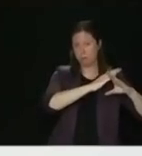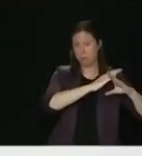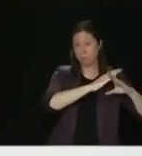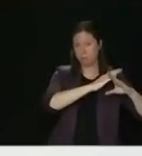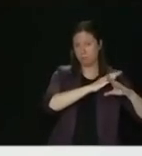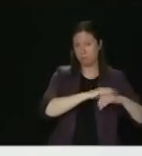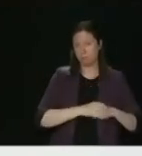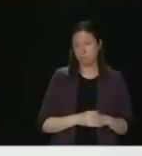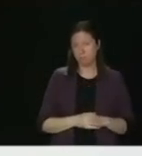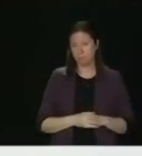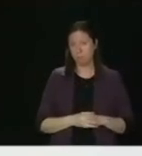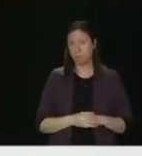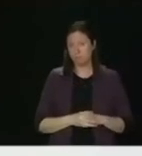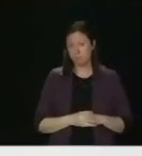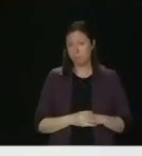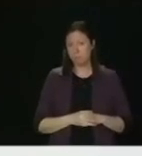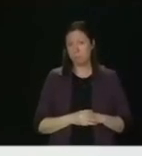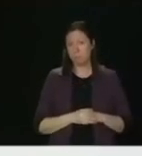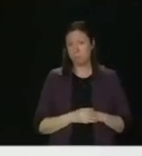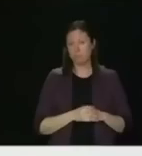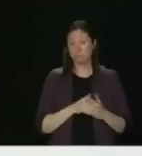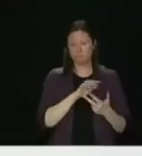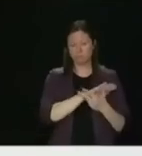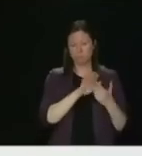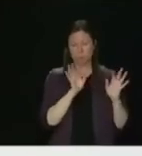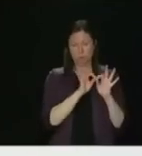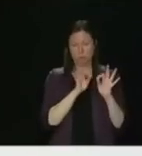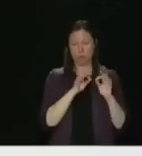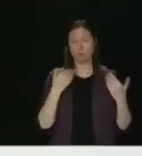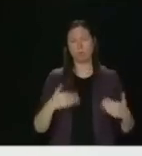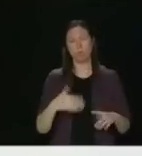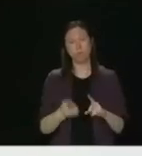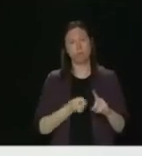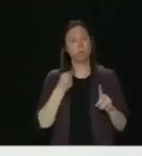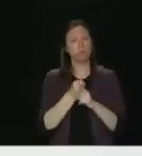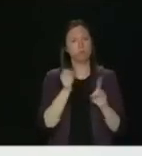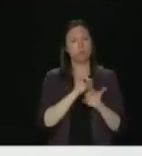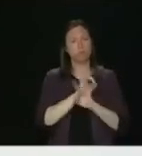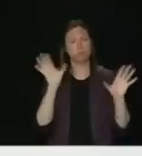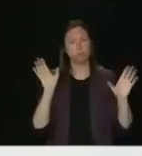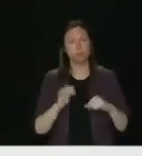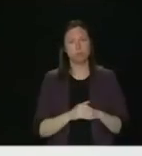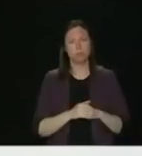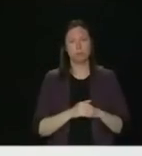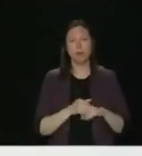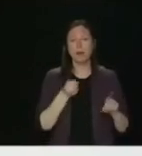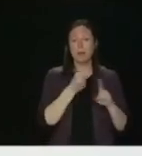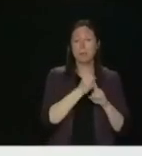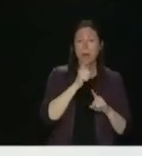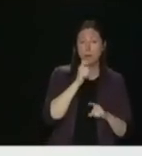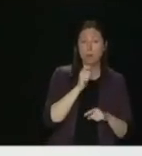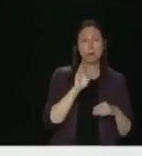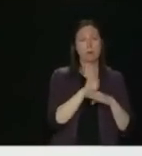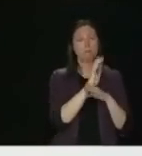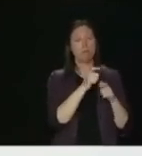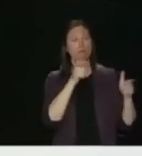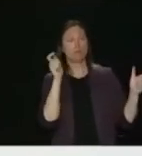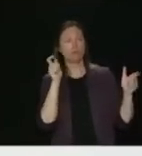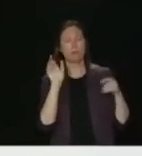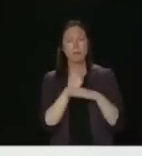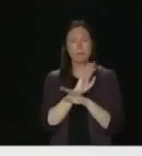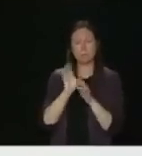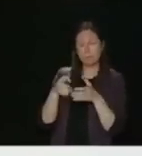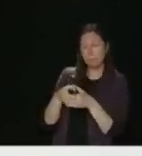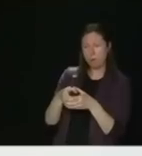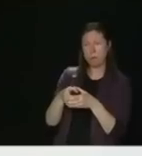blockades. These costs are real. They threaten businesses, big and small,